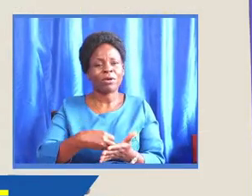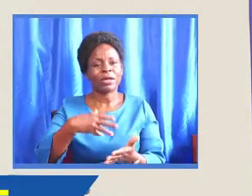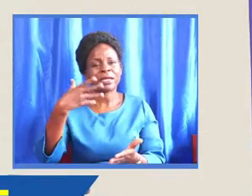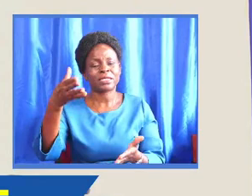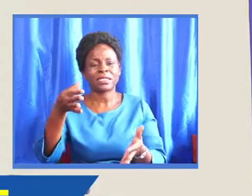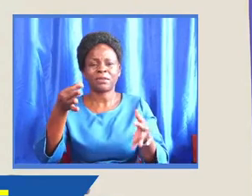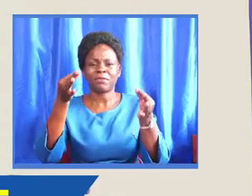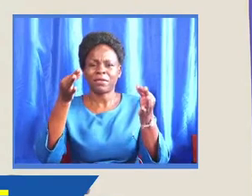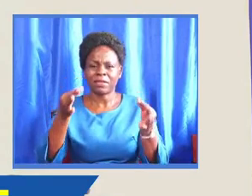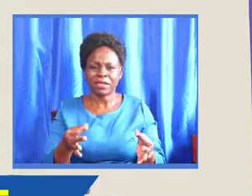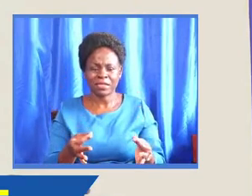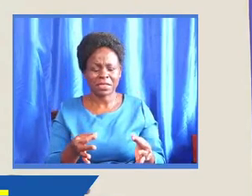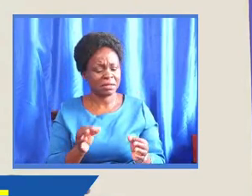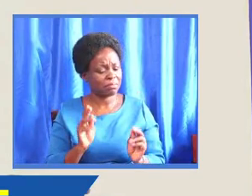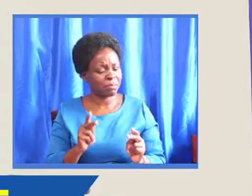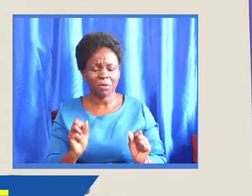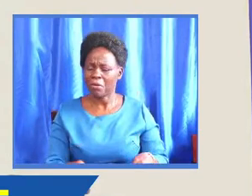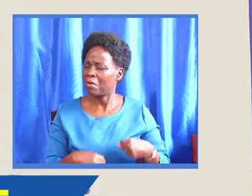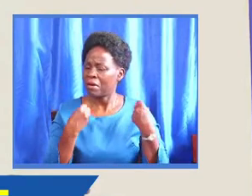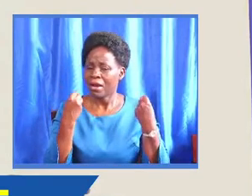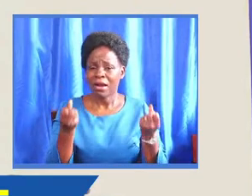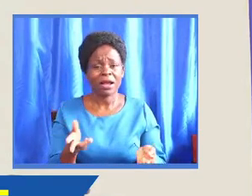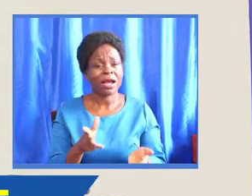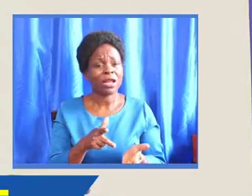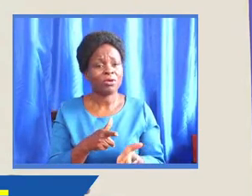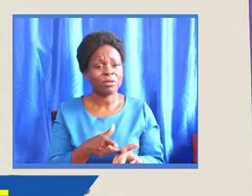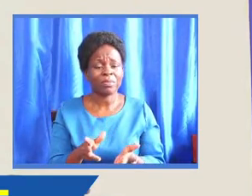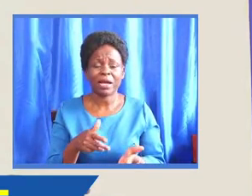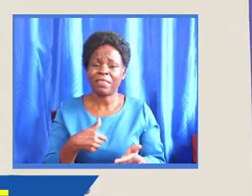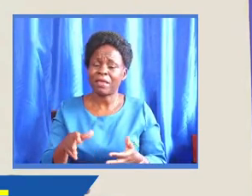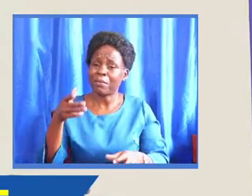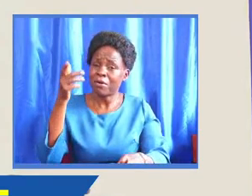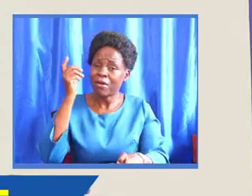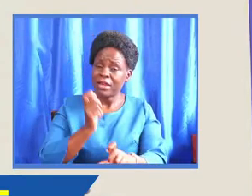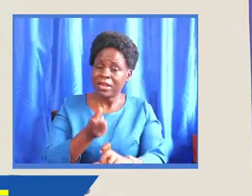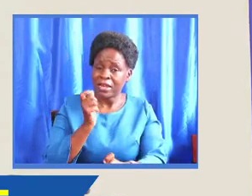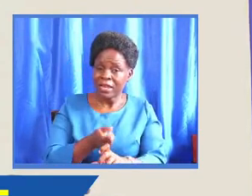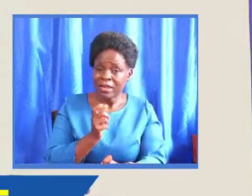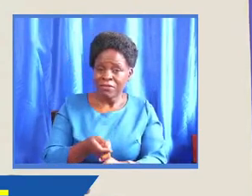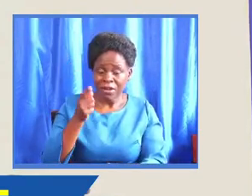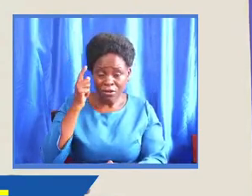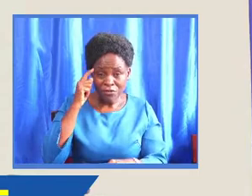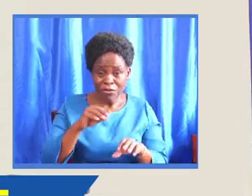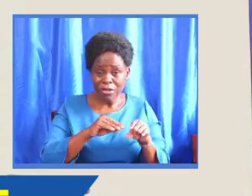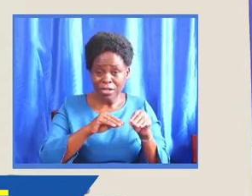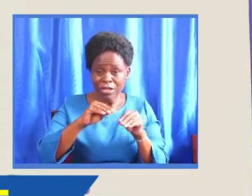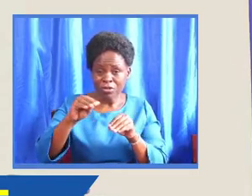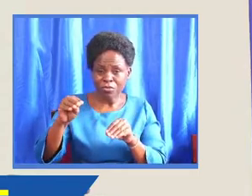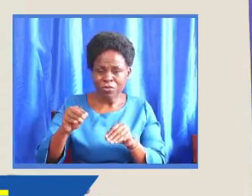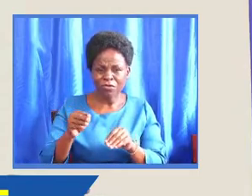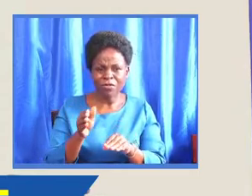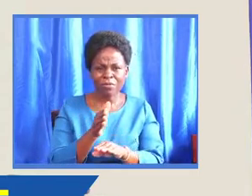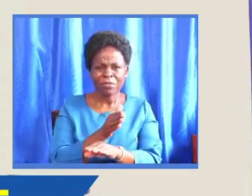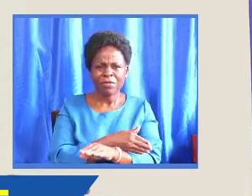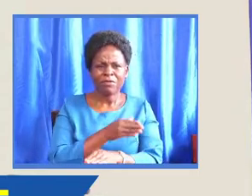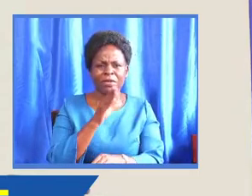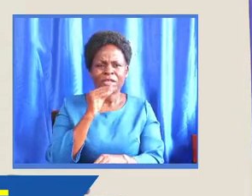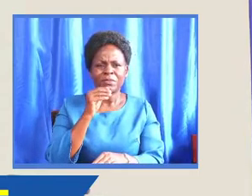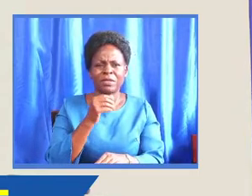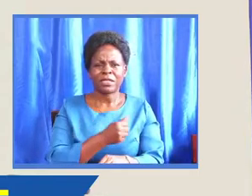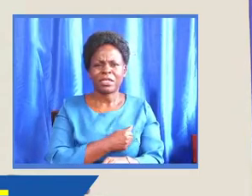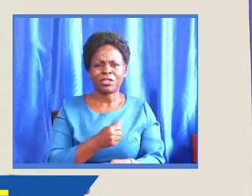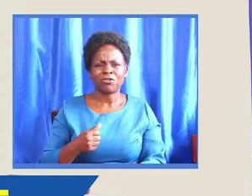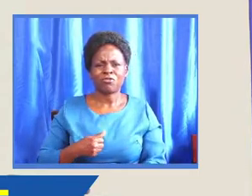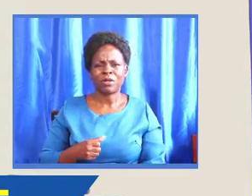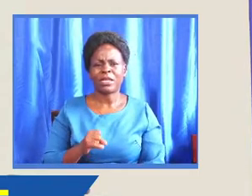and it becomes unaffordable, and the more difficult for it to move. I was speaking to Madame Irene just